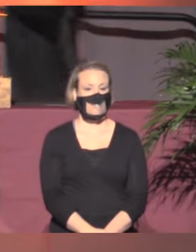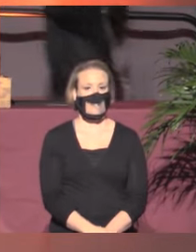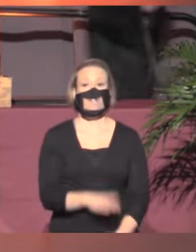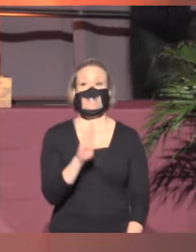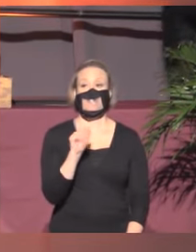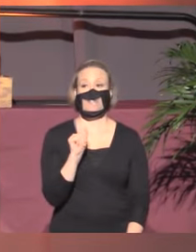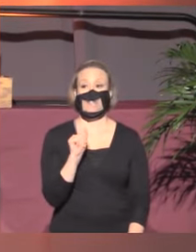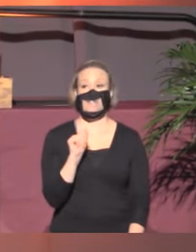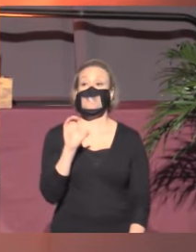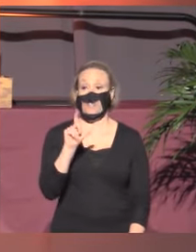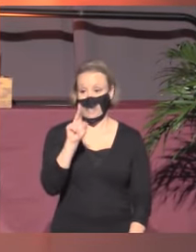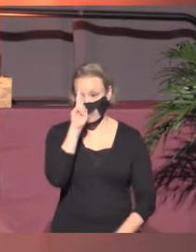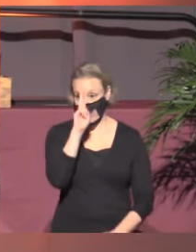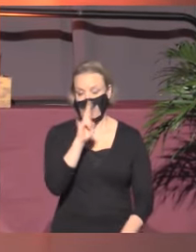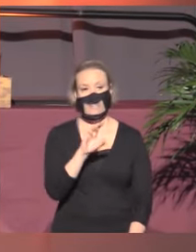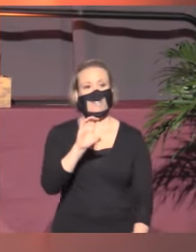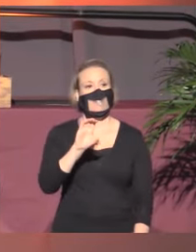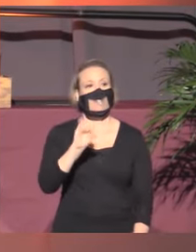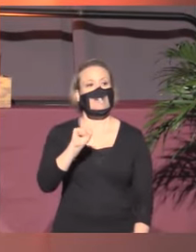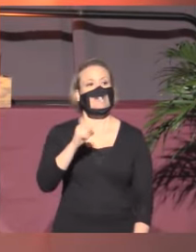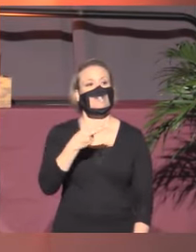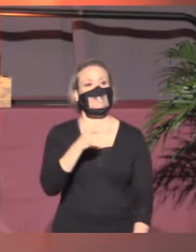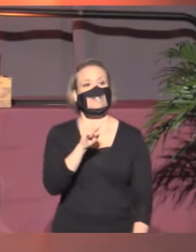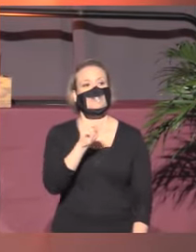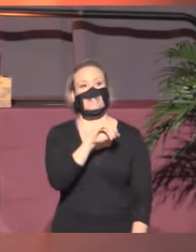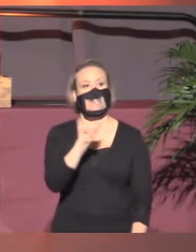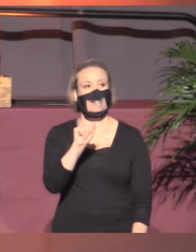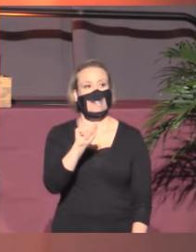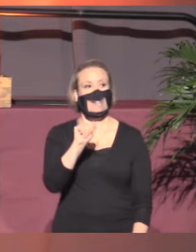Bachelor of Arts, cum laude, Shania Amber Smith.